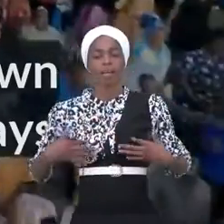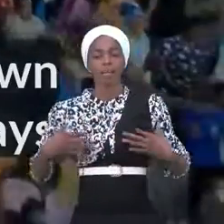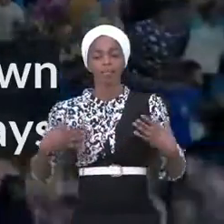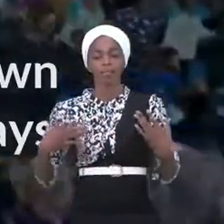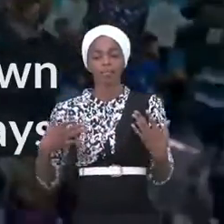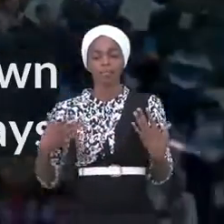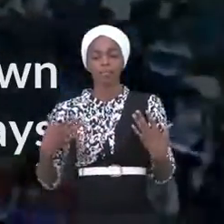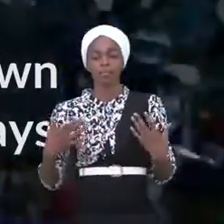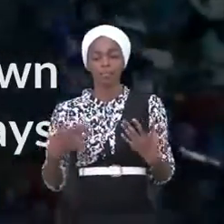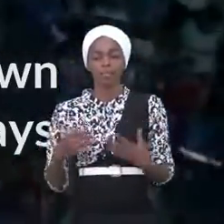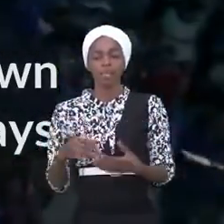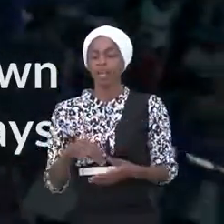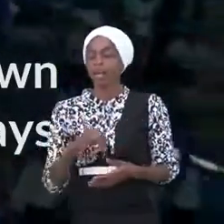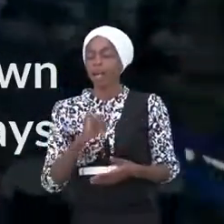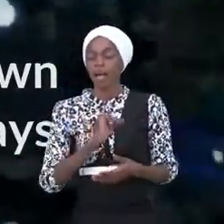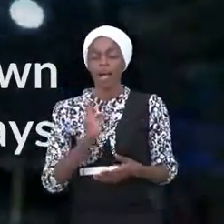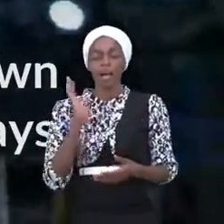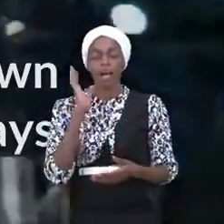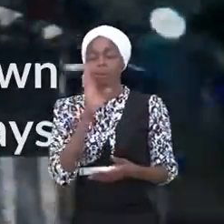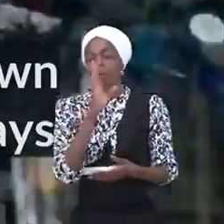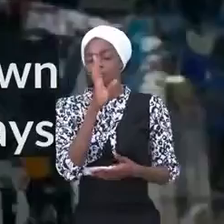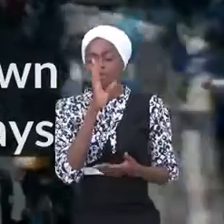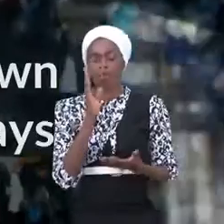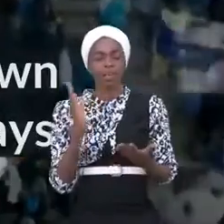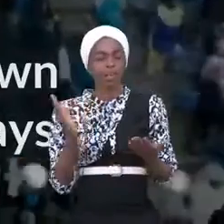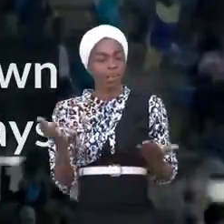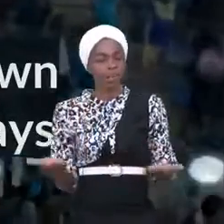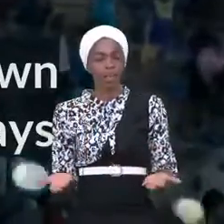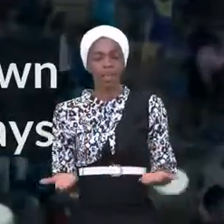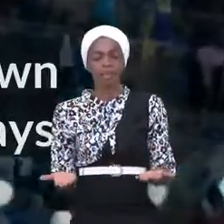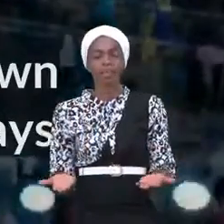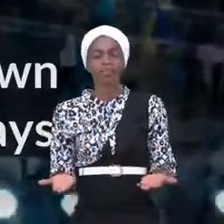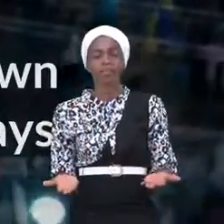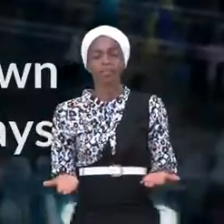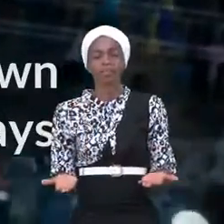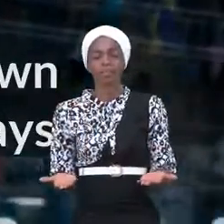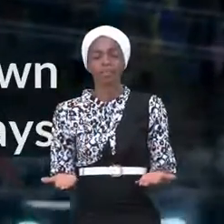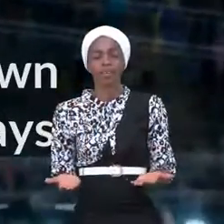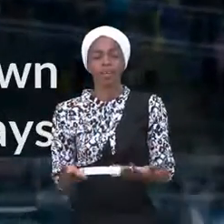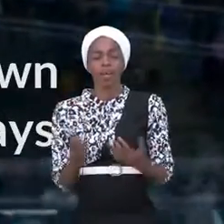sing it one more time. Let him know. I'll be